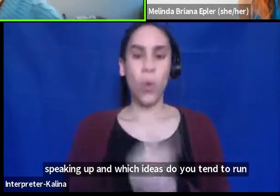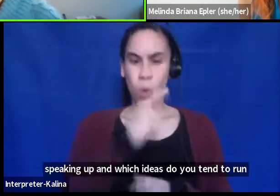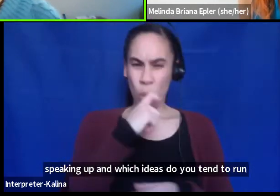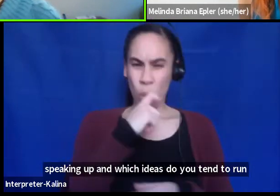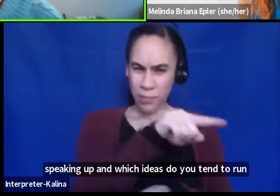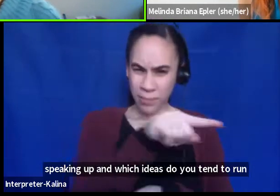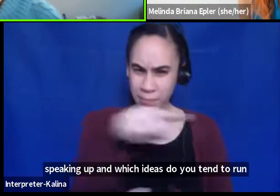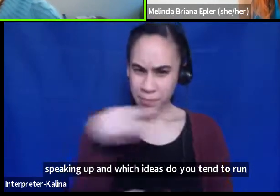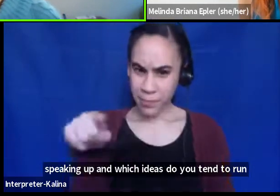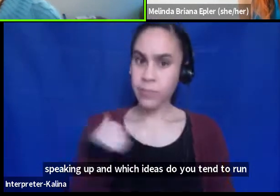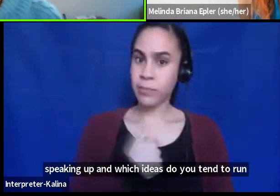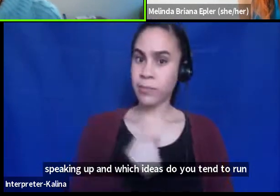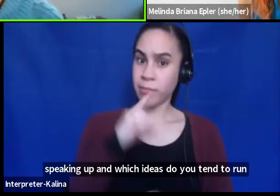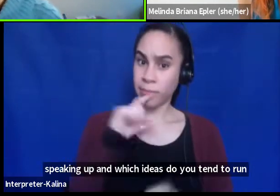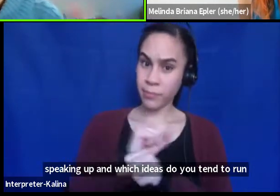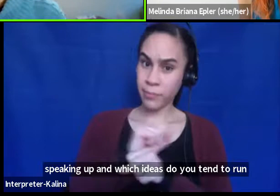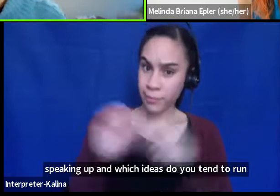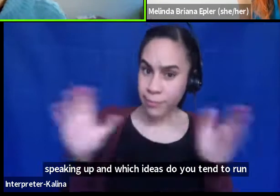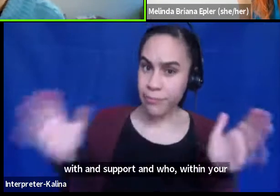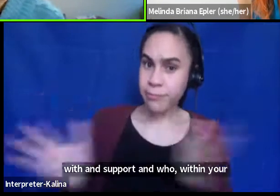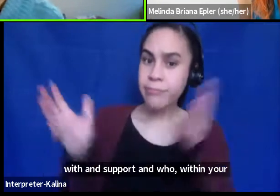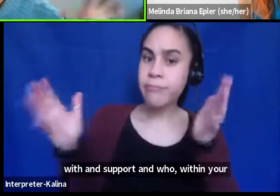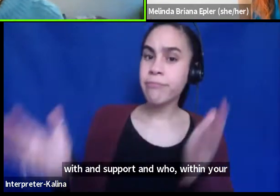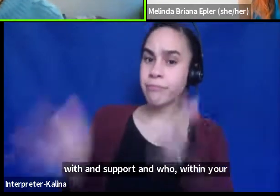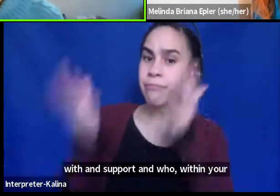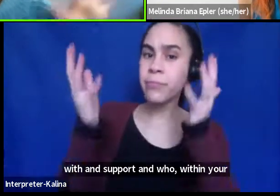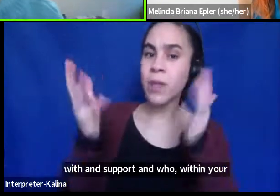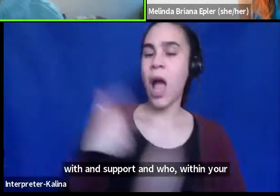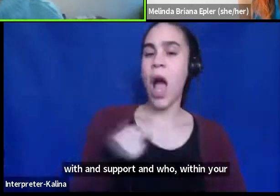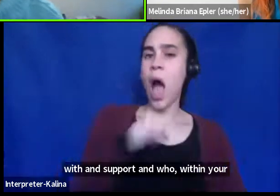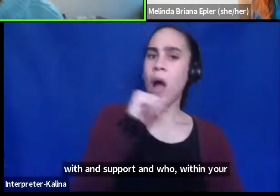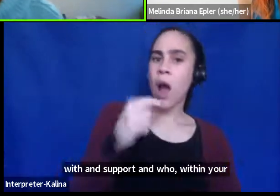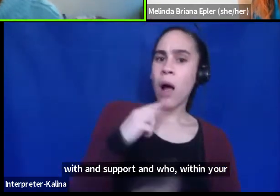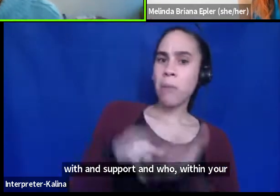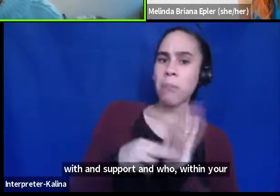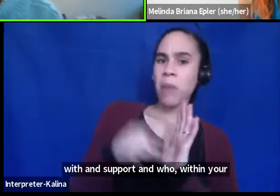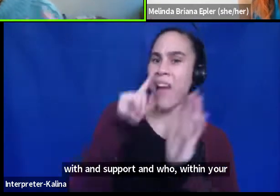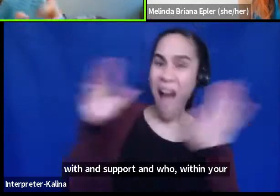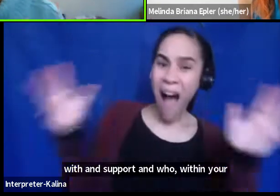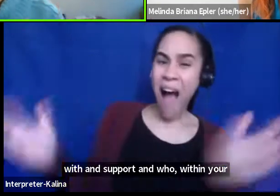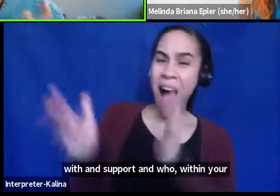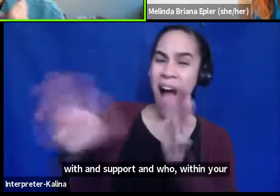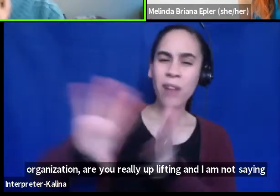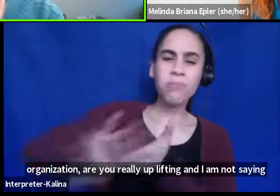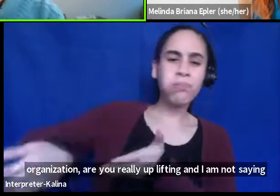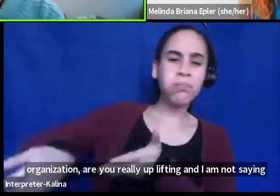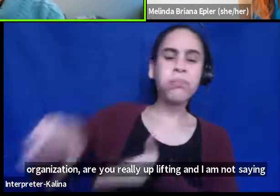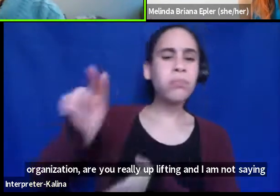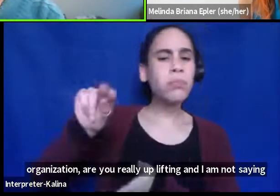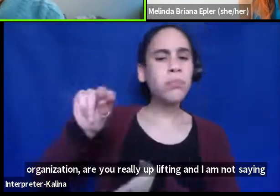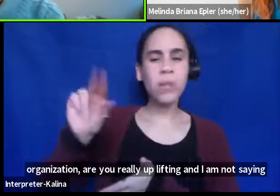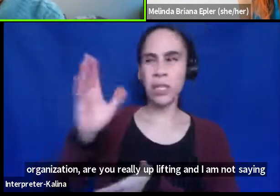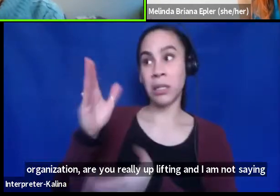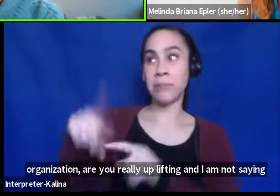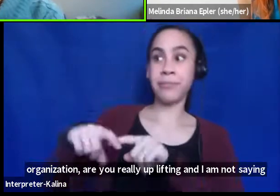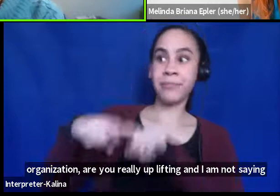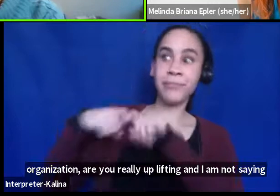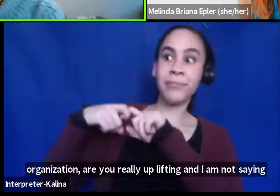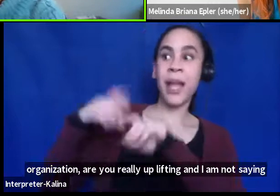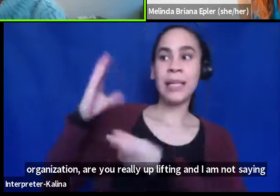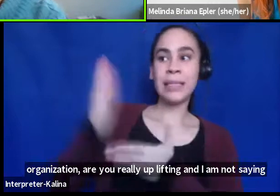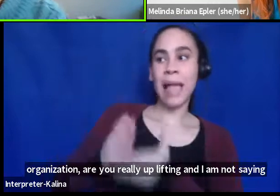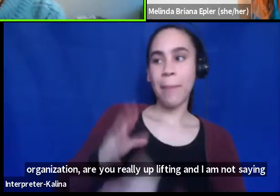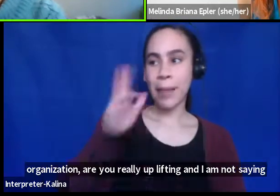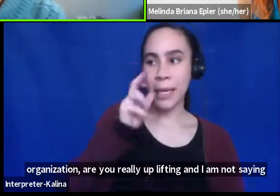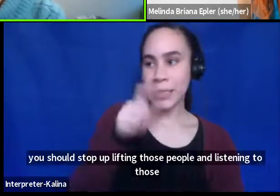really uplifting? And I'm not saying you should stop uplifting those people and stop listening to those people, but I am just saying maybe think